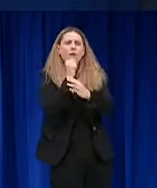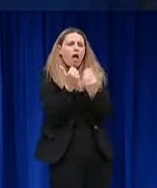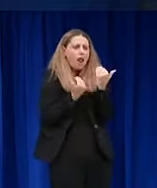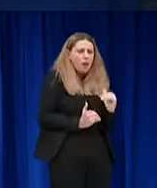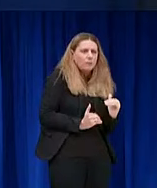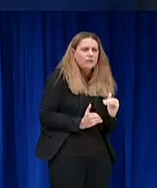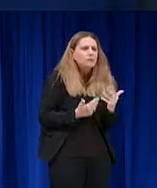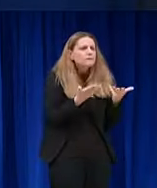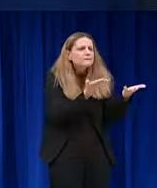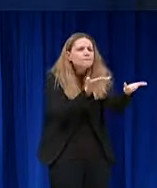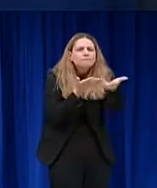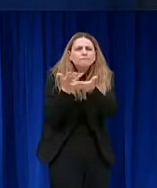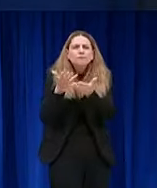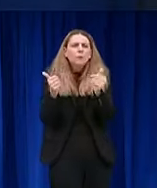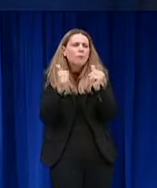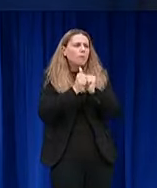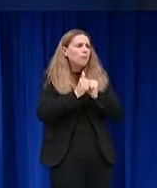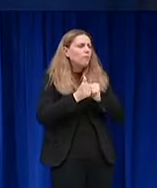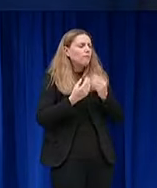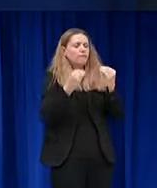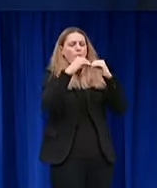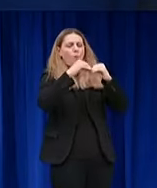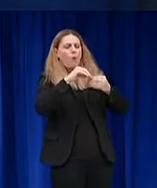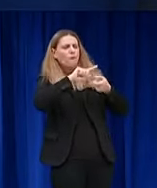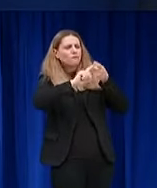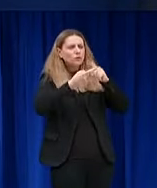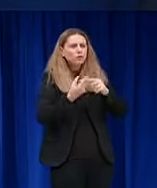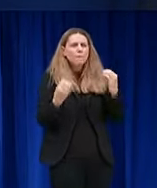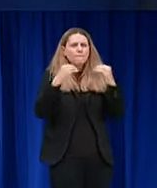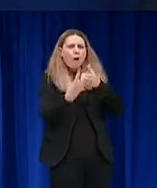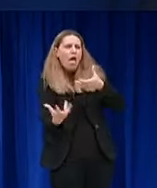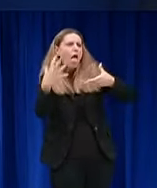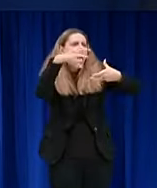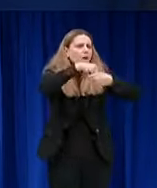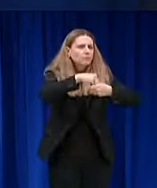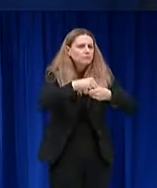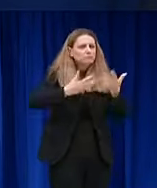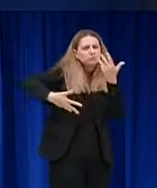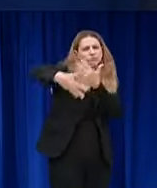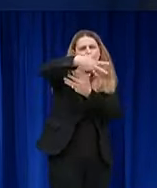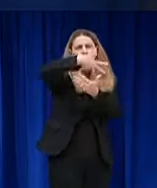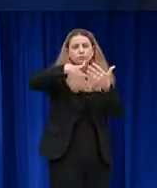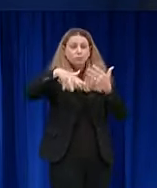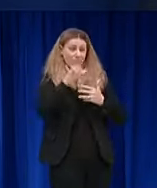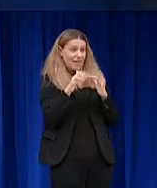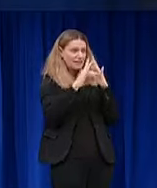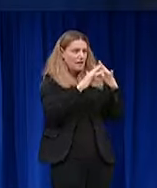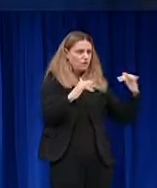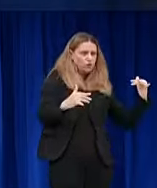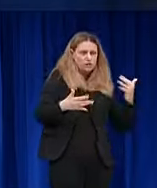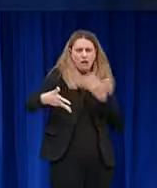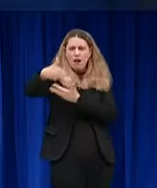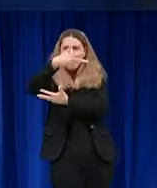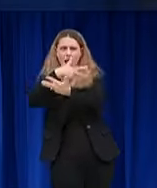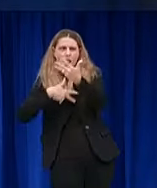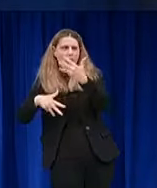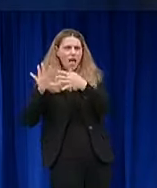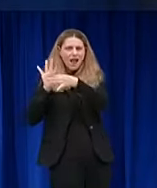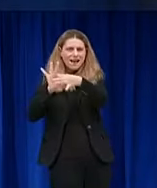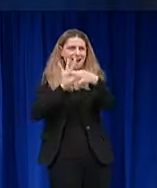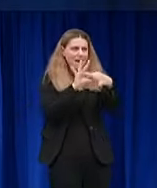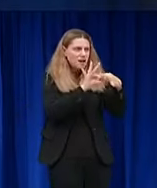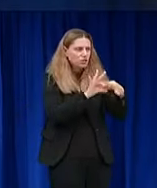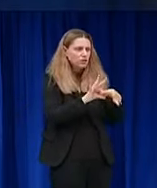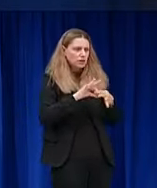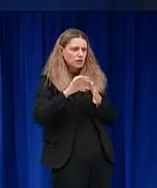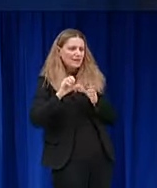and connections within them. This diversity and digital connectedness has also shaped how they